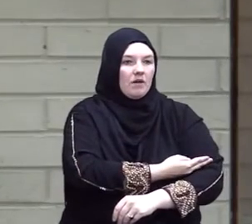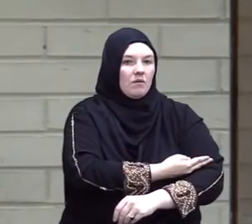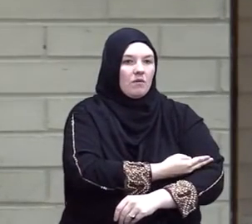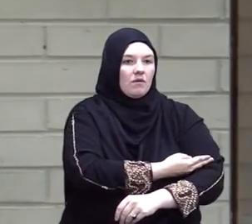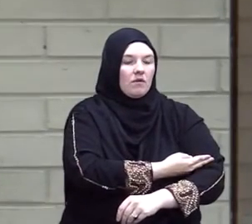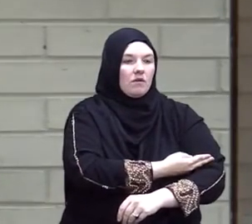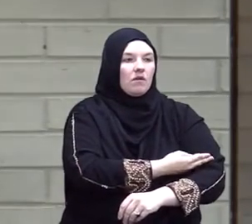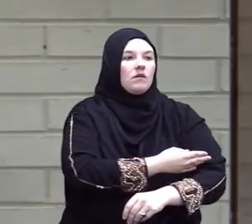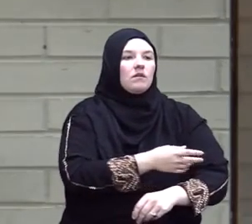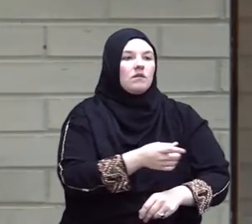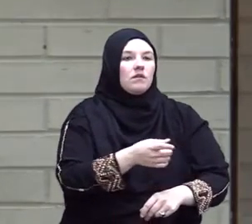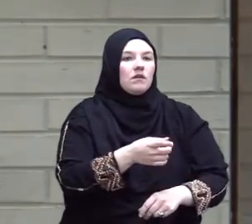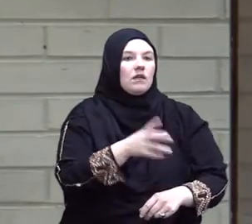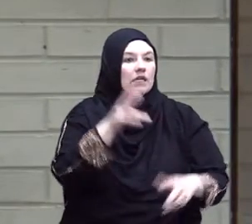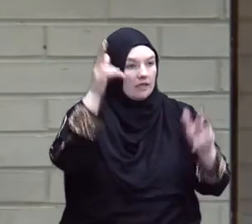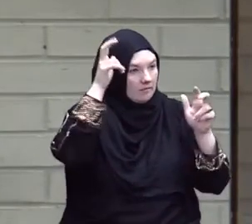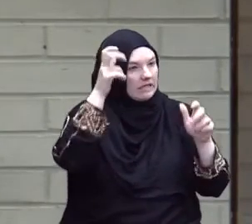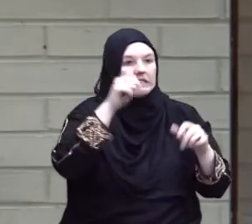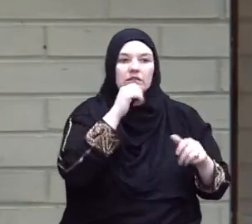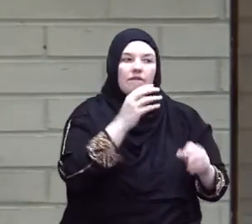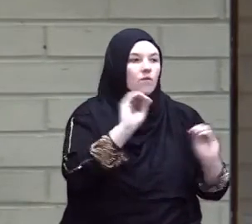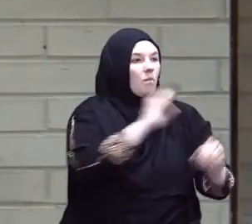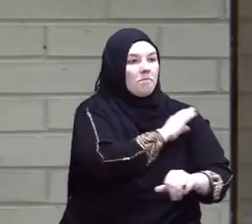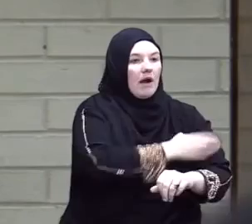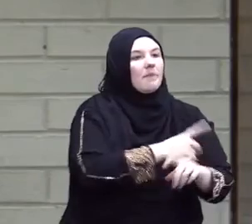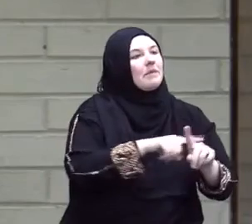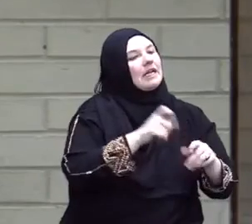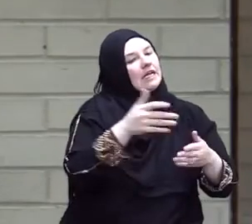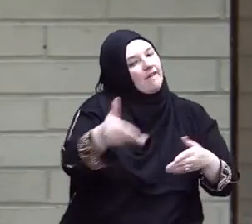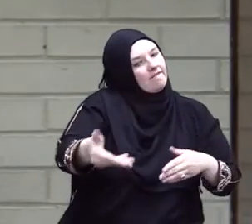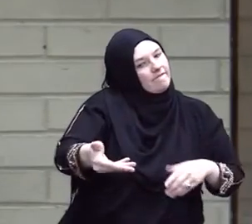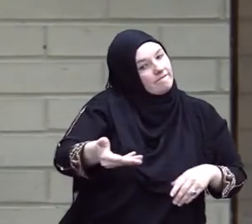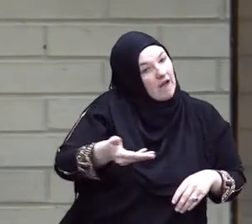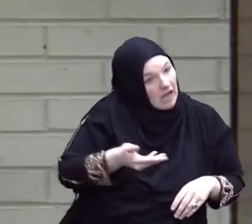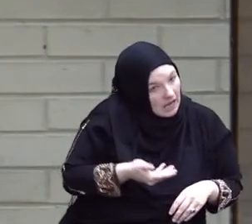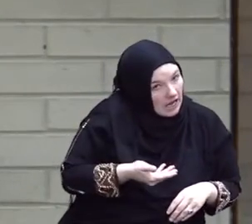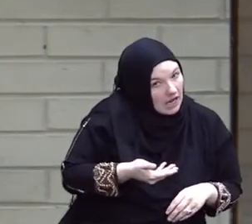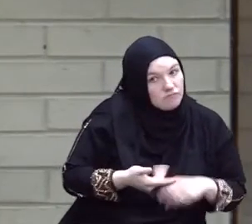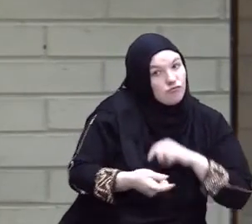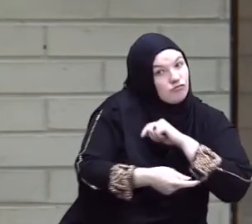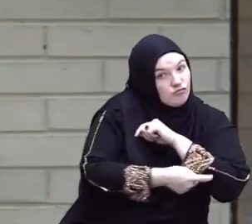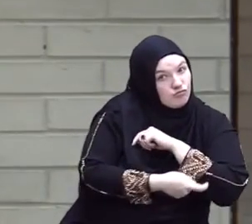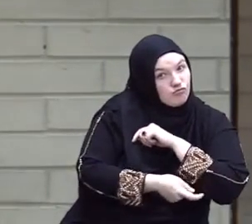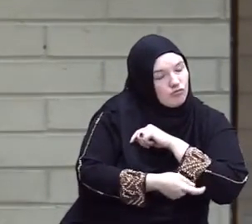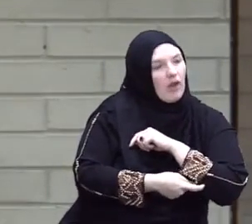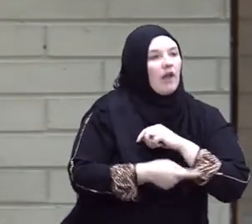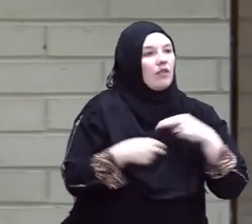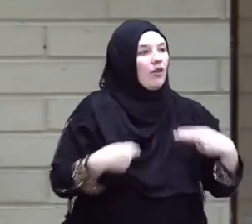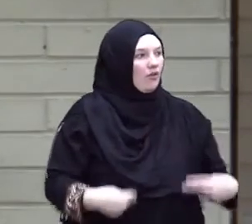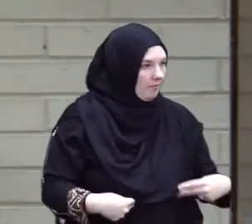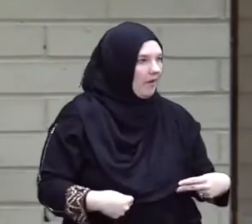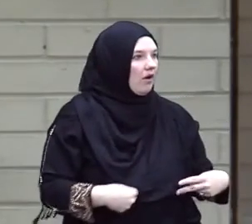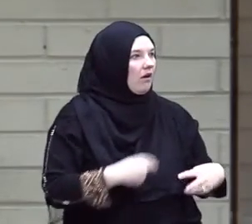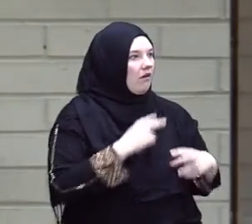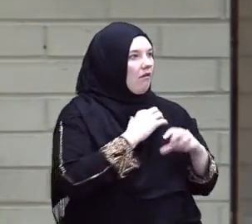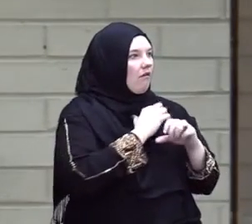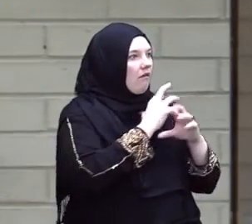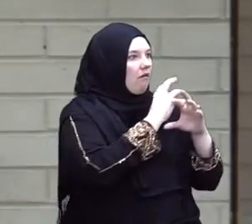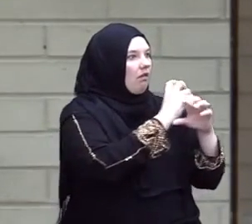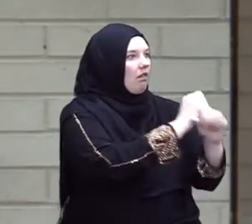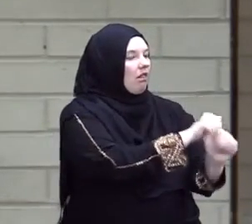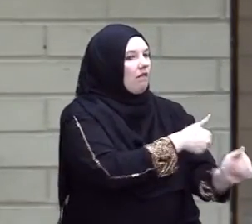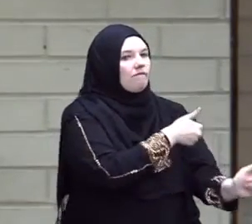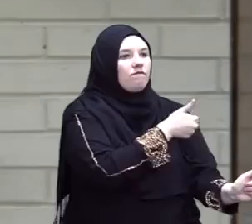you except that I invited you and you obliged. Welcome.